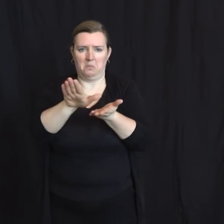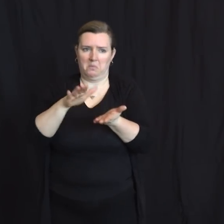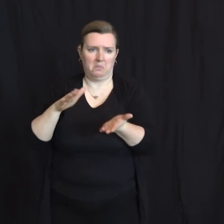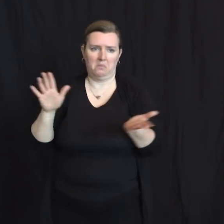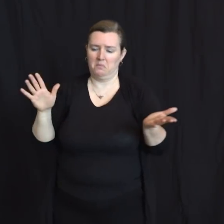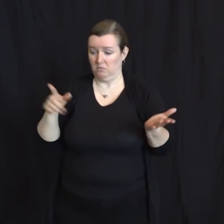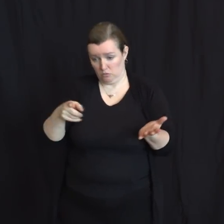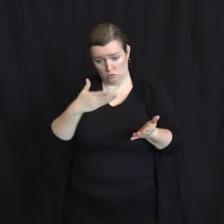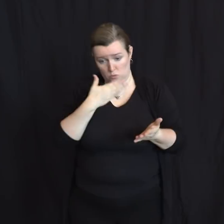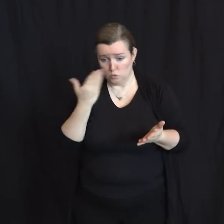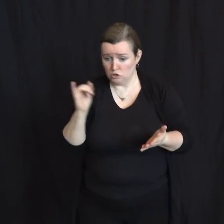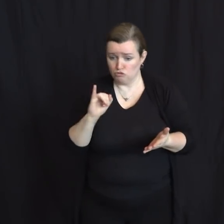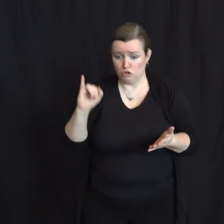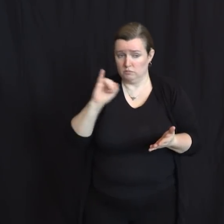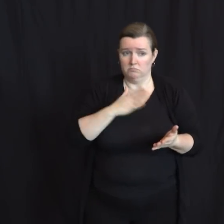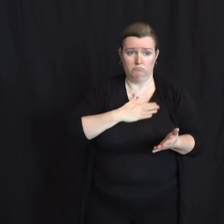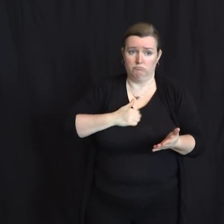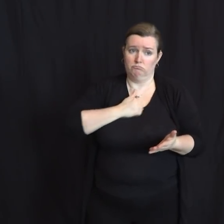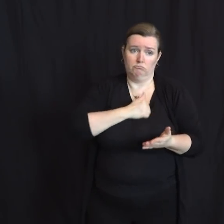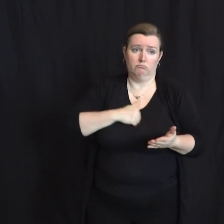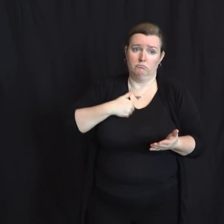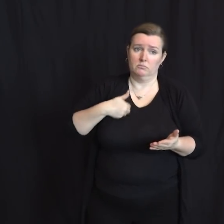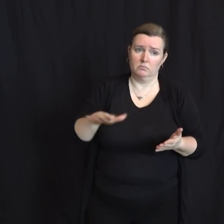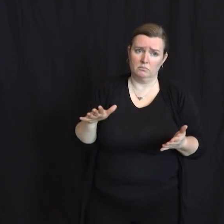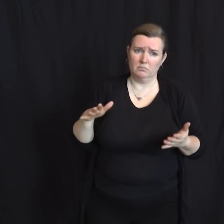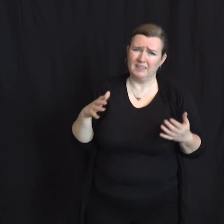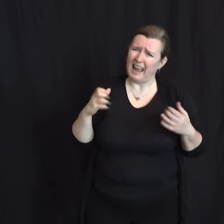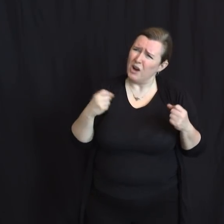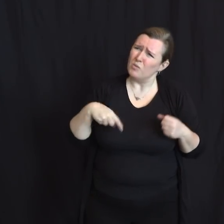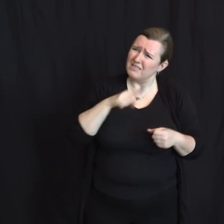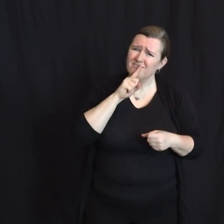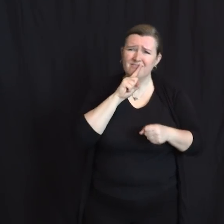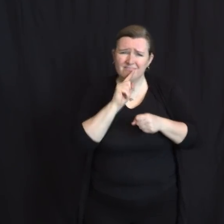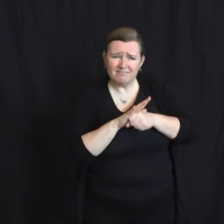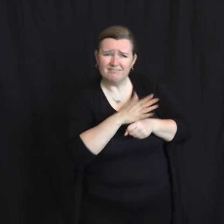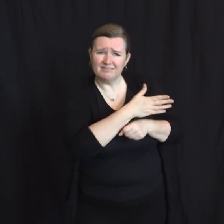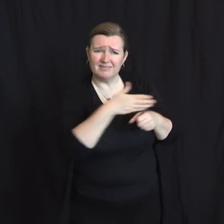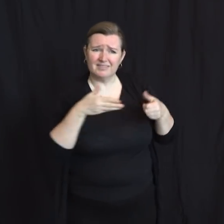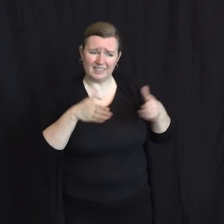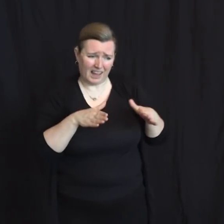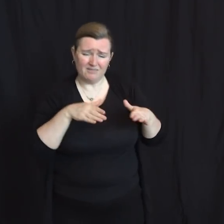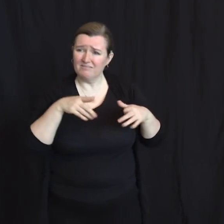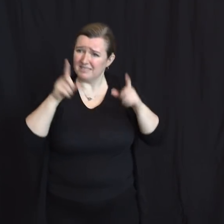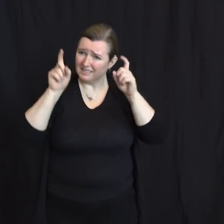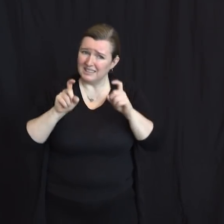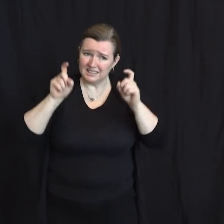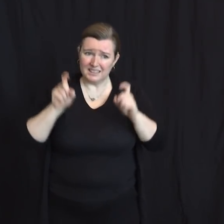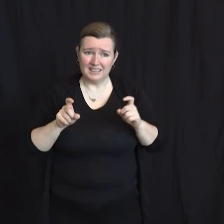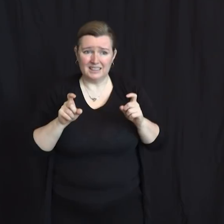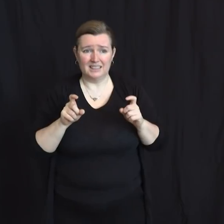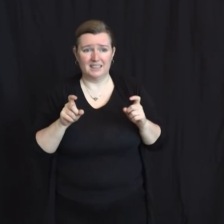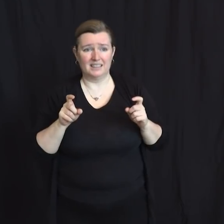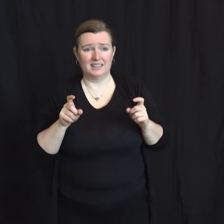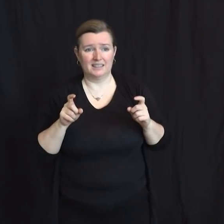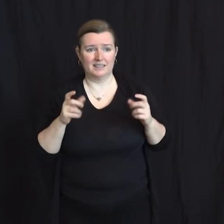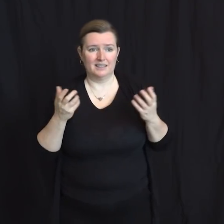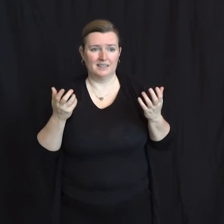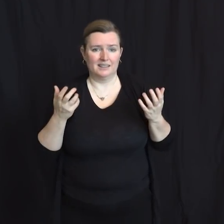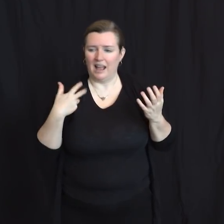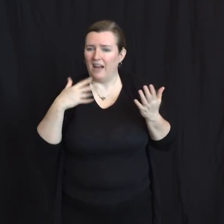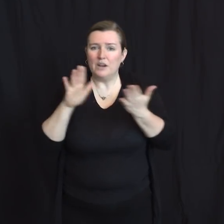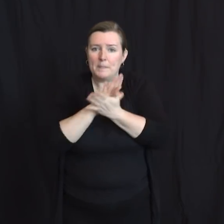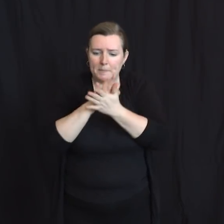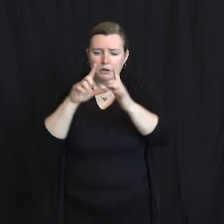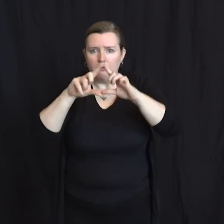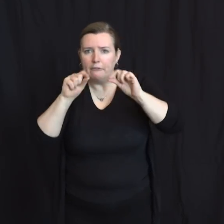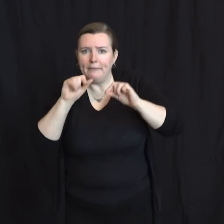more that we as New Jersey can do to ensure the undocumented can get tested and get care? You've mentioned the state is working on preventing